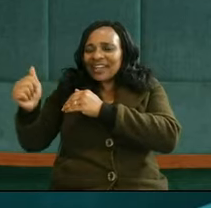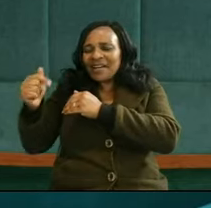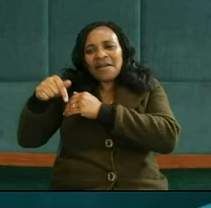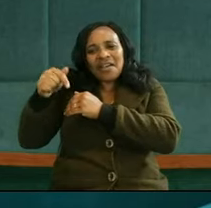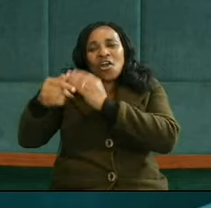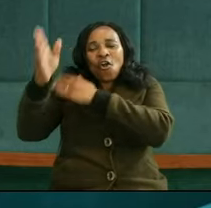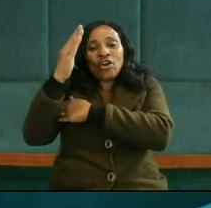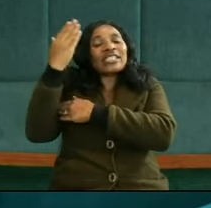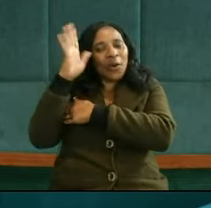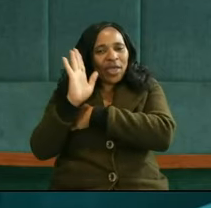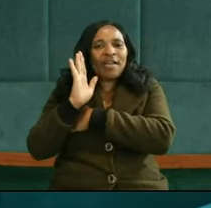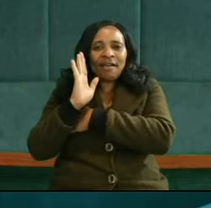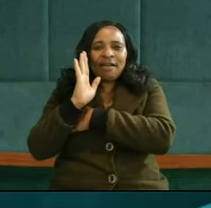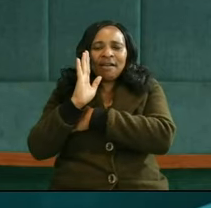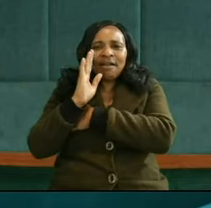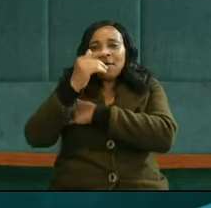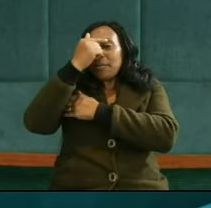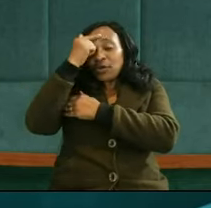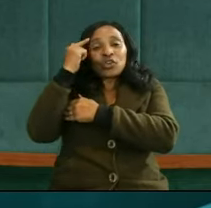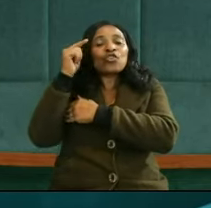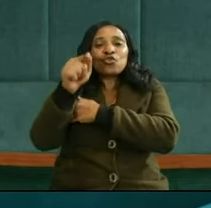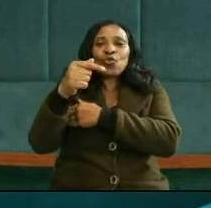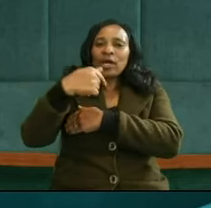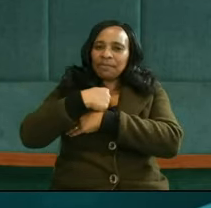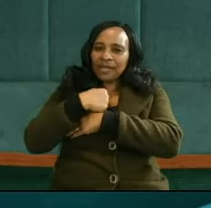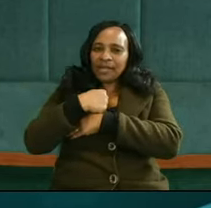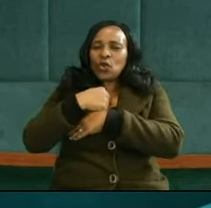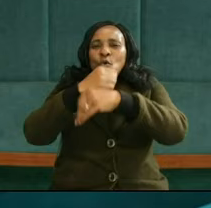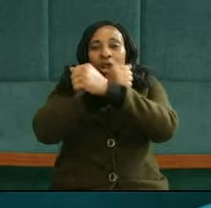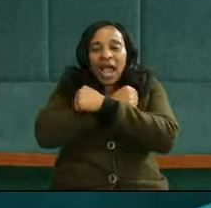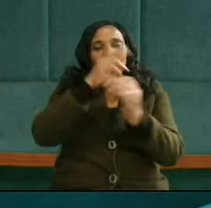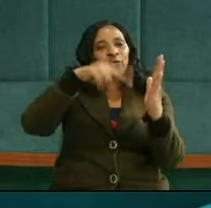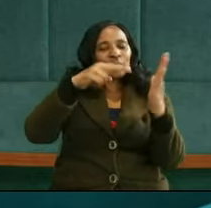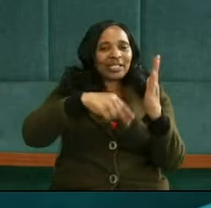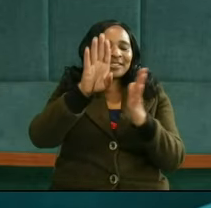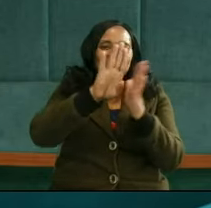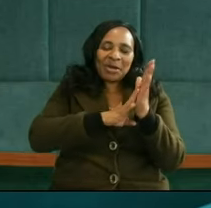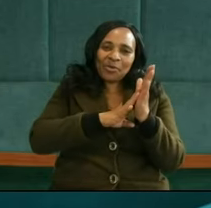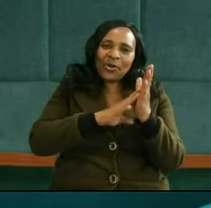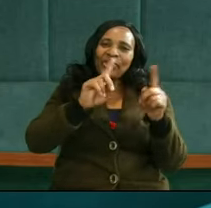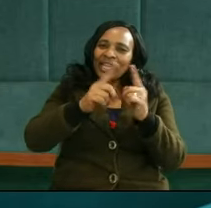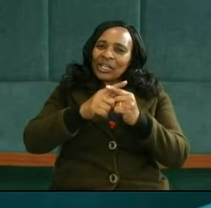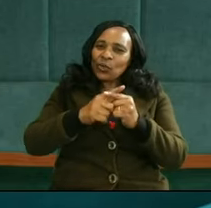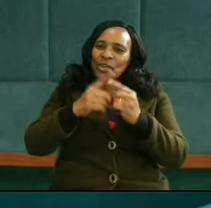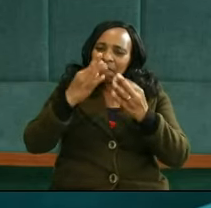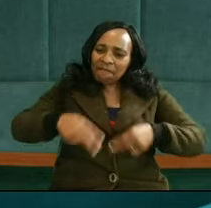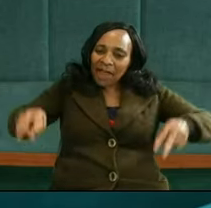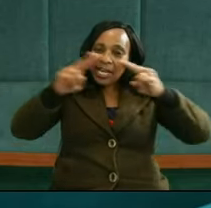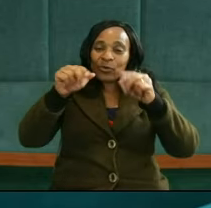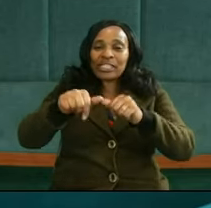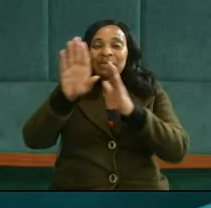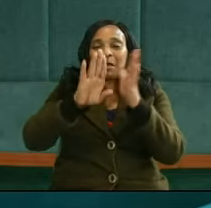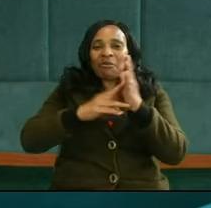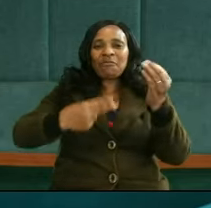that whereas you and me, who love to read the Bible and who esteem the Bible very highly, do